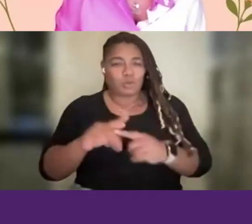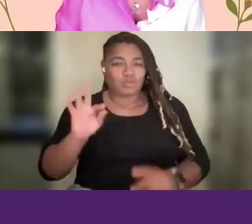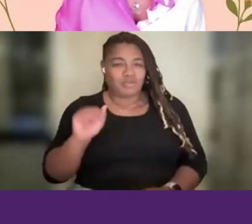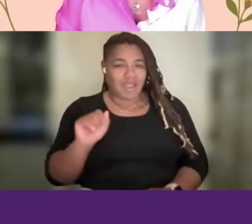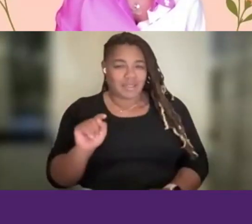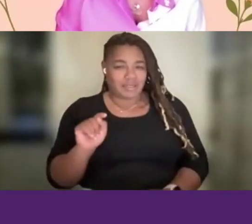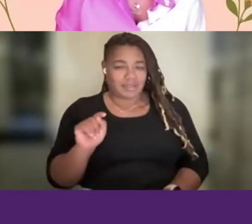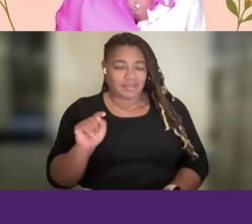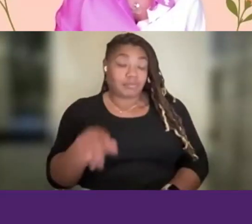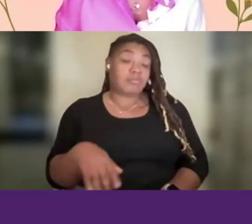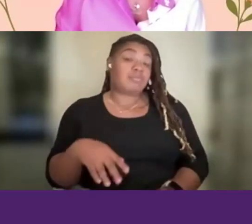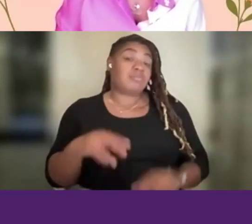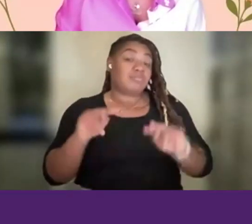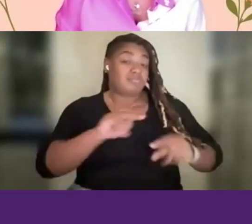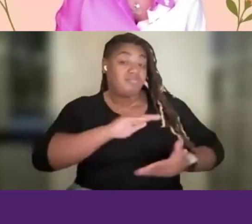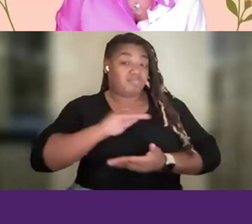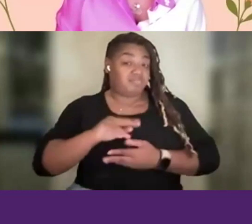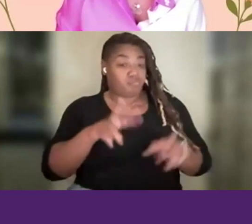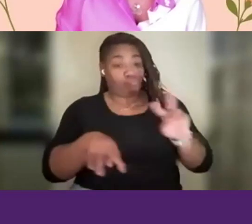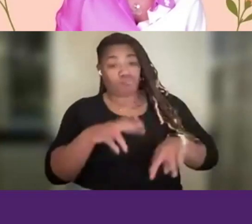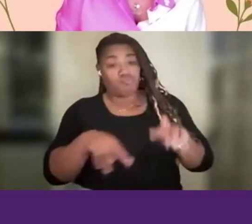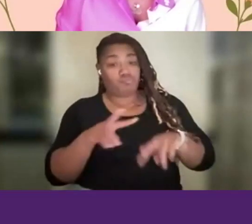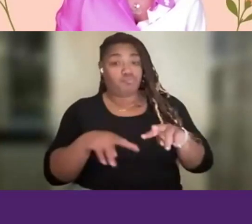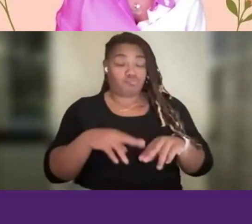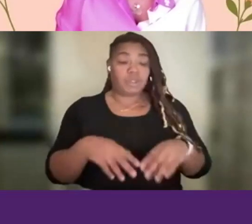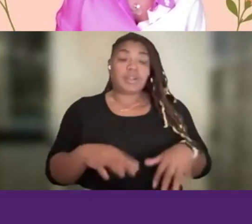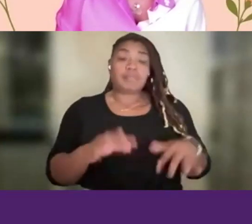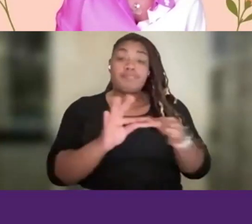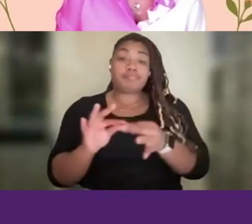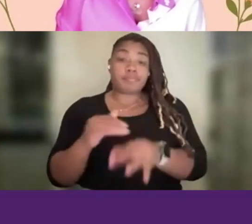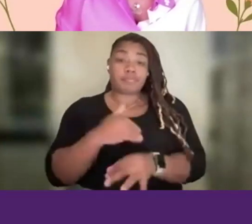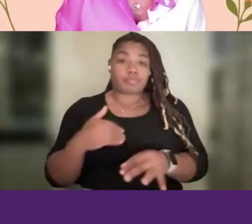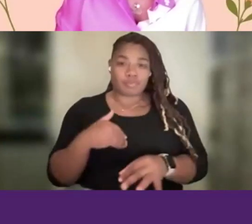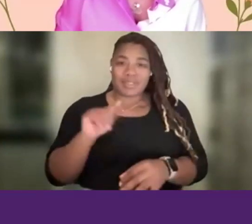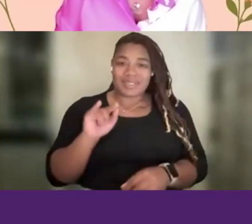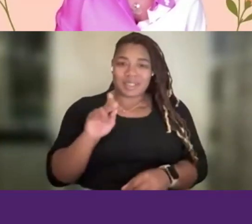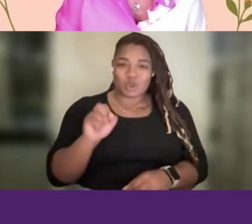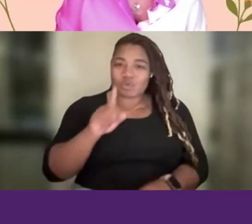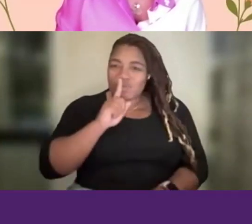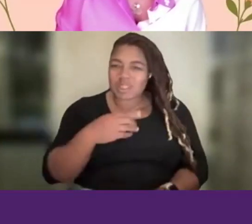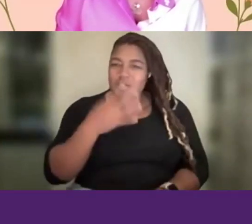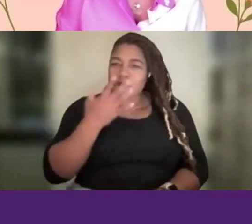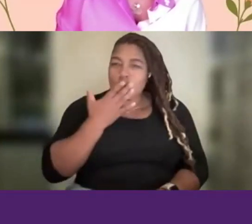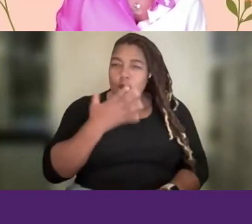When we look at your mammogram, the connective breast tissue is actually white, but the problem is that breast cancer is white as